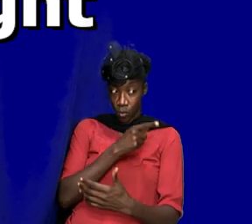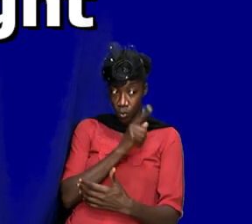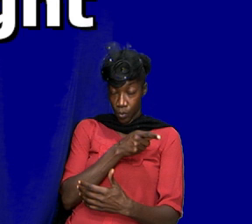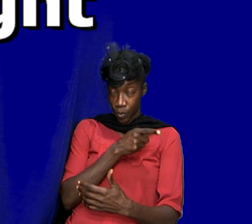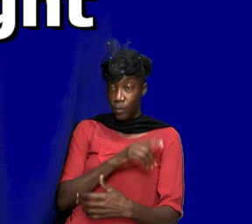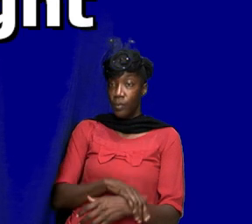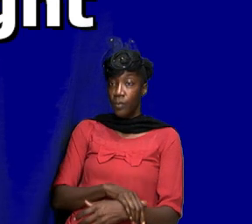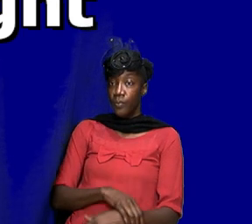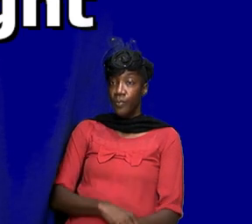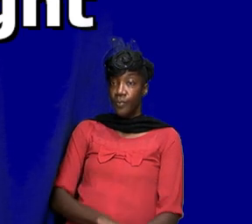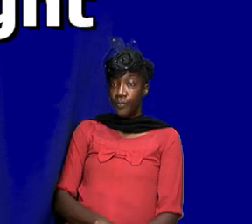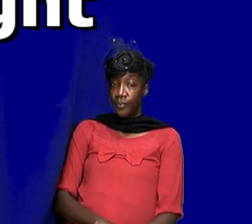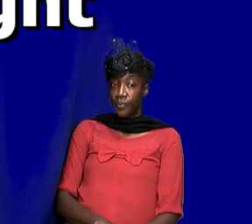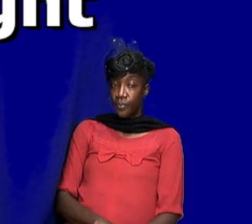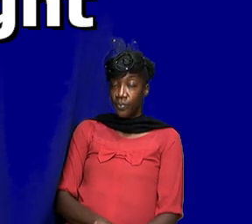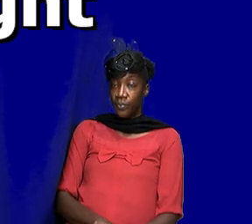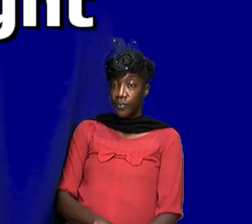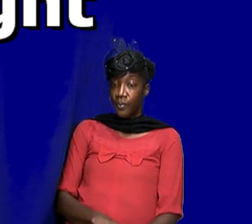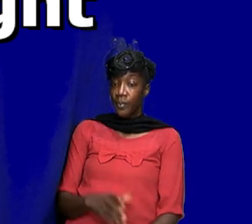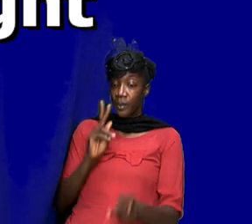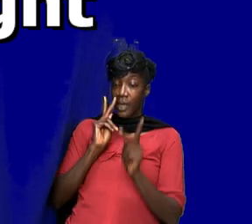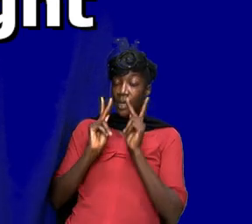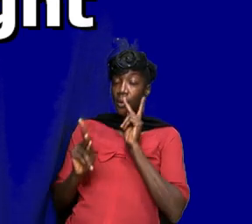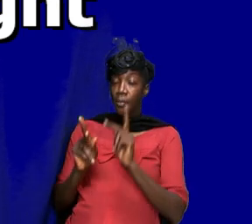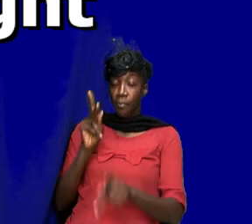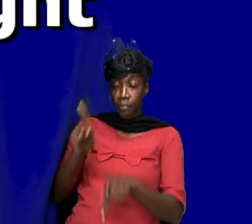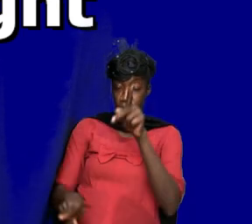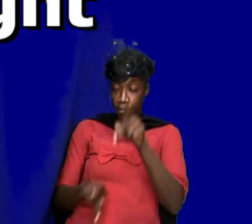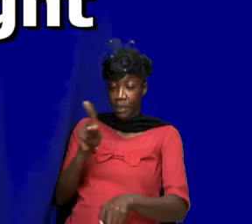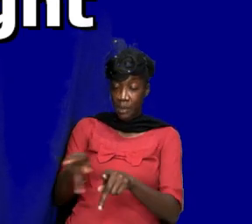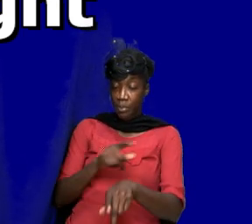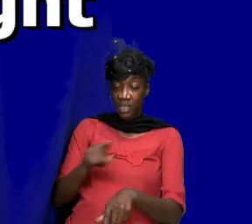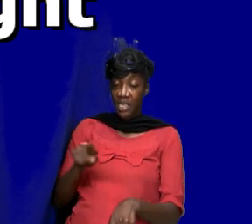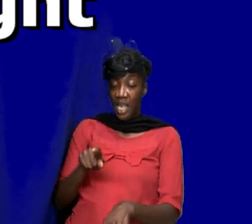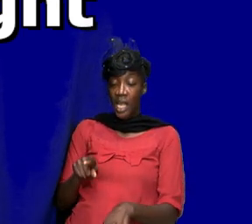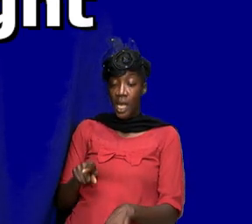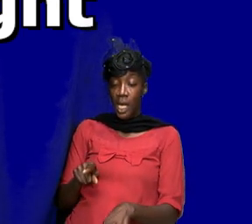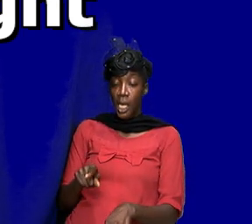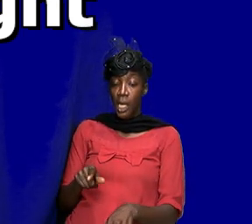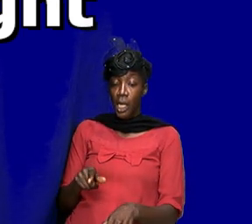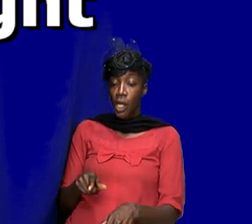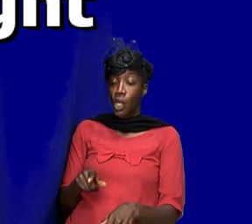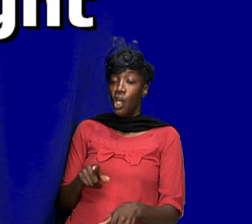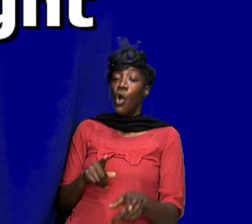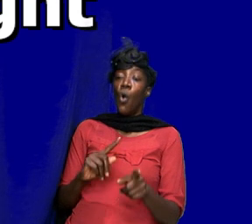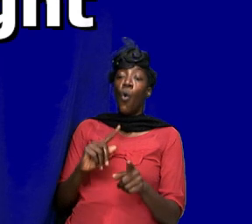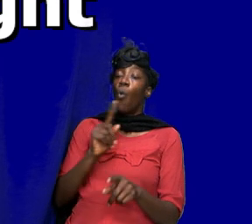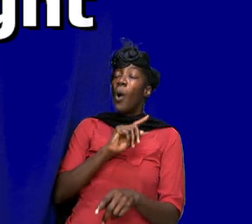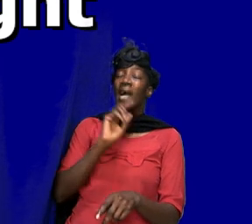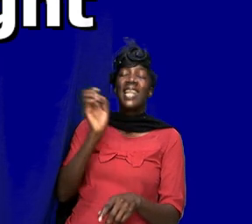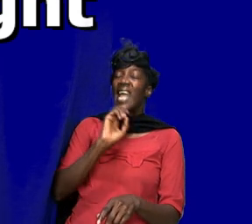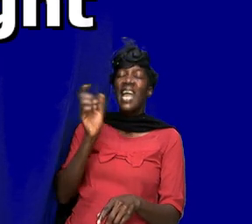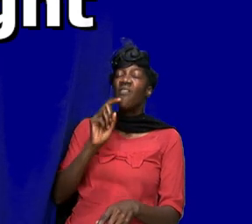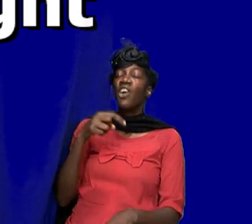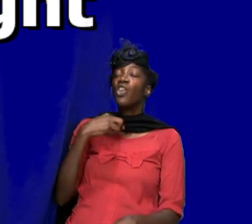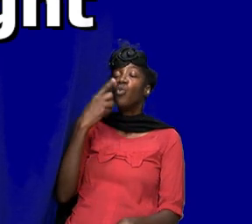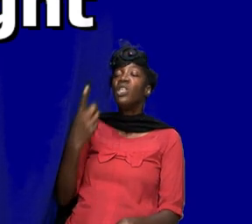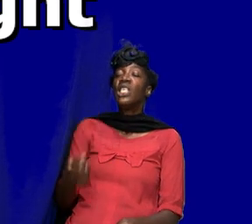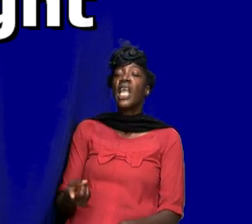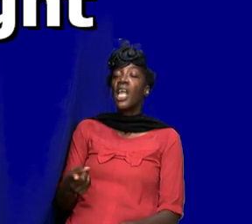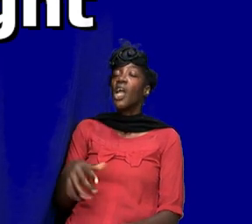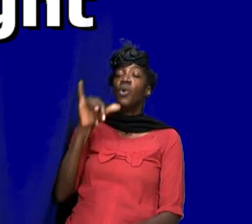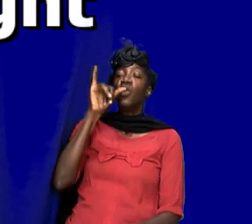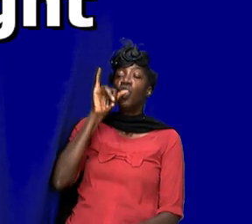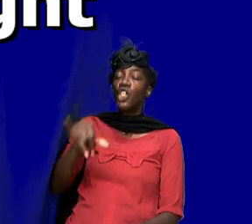he protested. And the people said, in spite of what you say, we want a